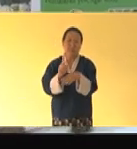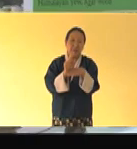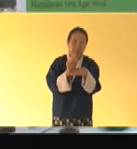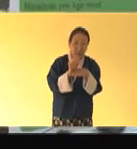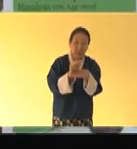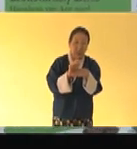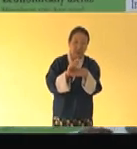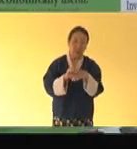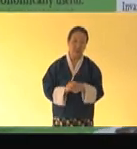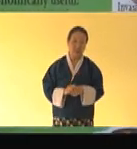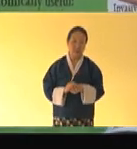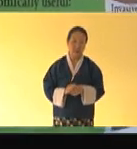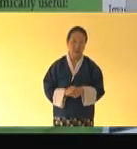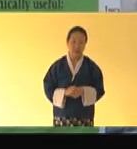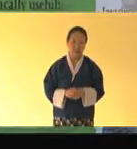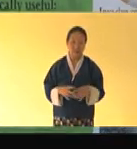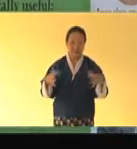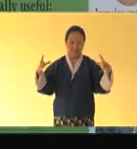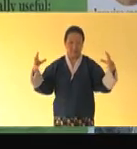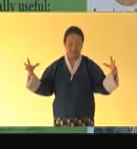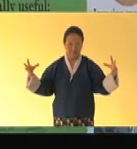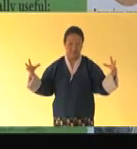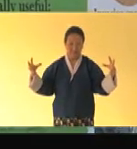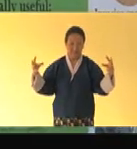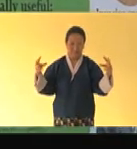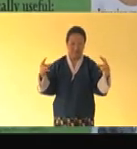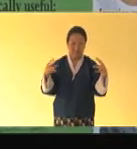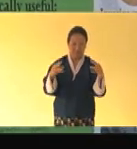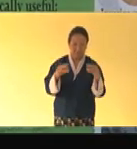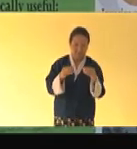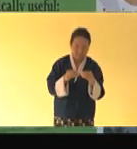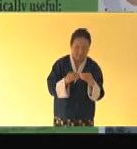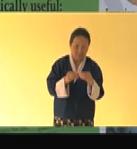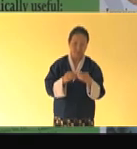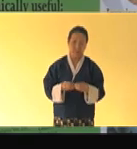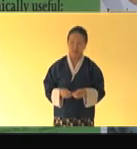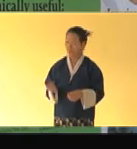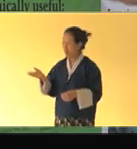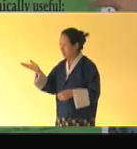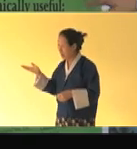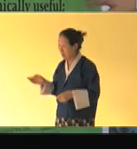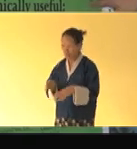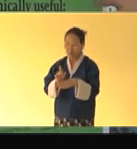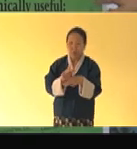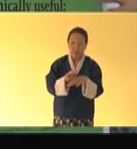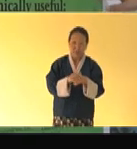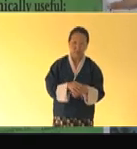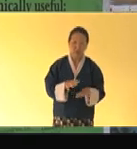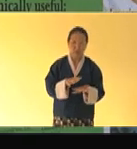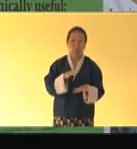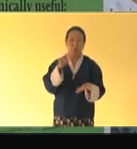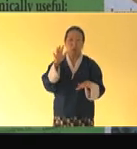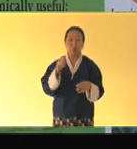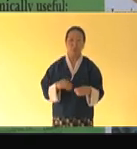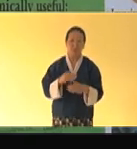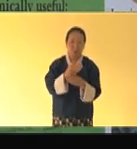So coming to the plants here, so these are some of the threatened plant species like this orchid, a lady sleeper orchid known as Paphipedilum ferrianum.